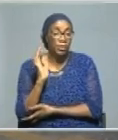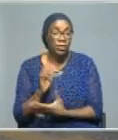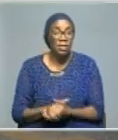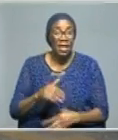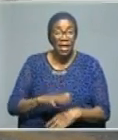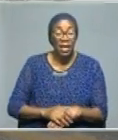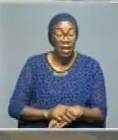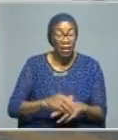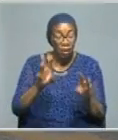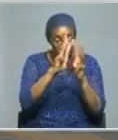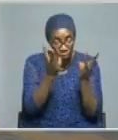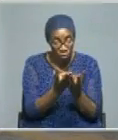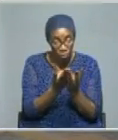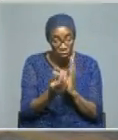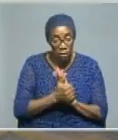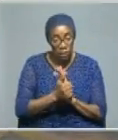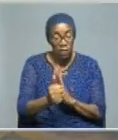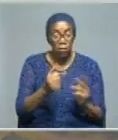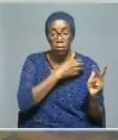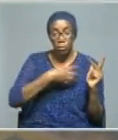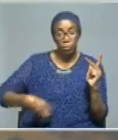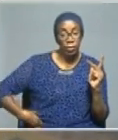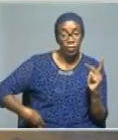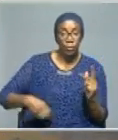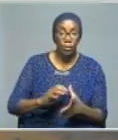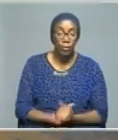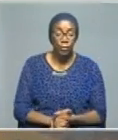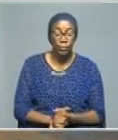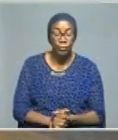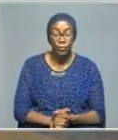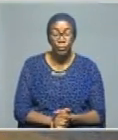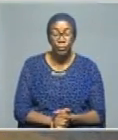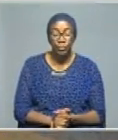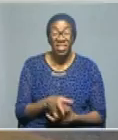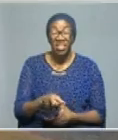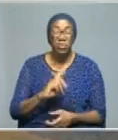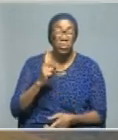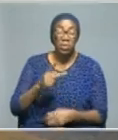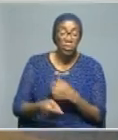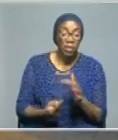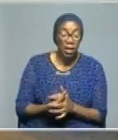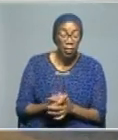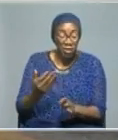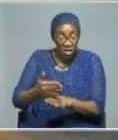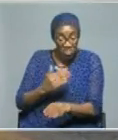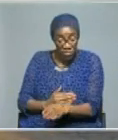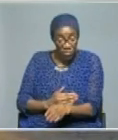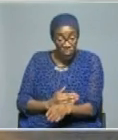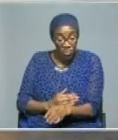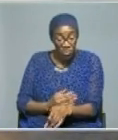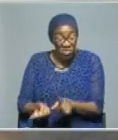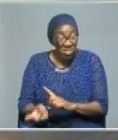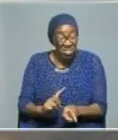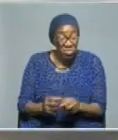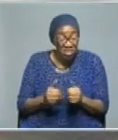basically the main official event that precedes the competition, where all the